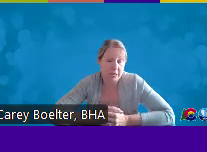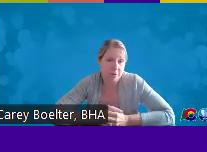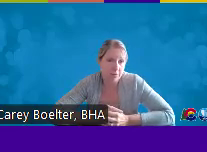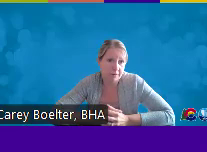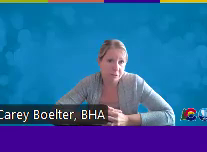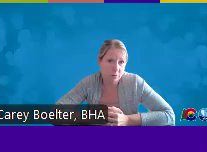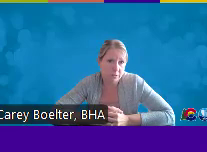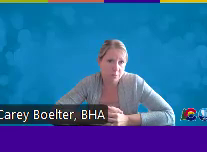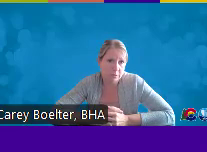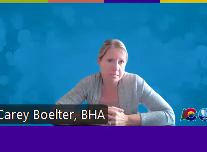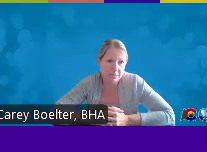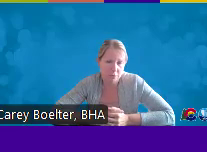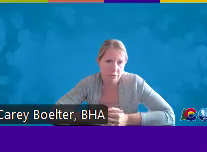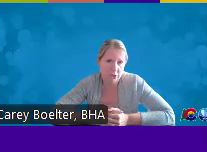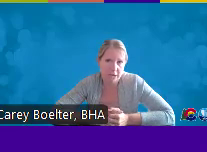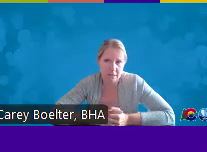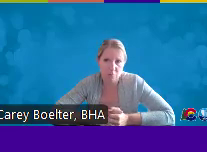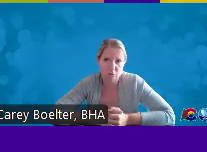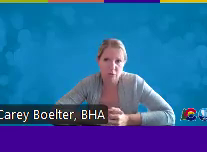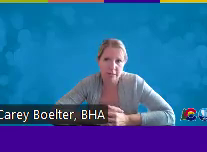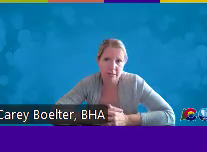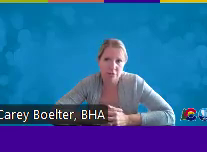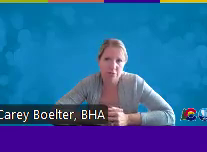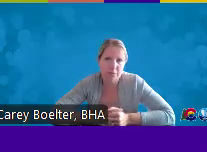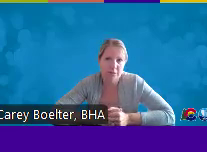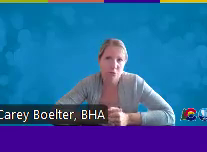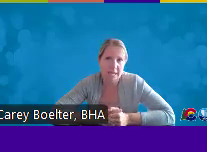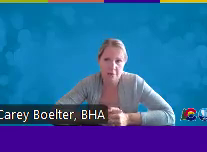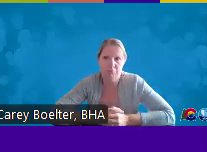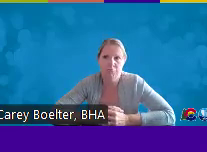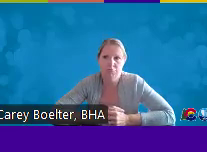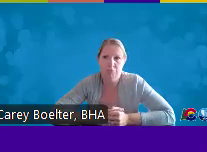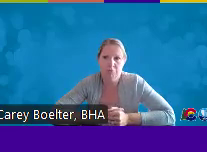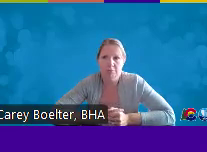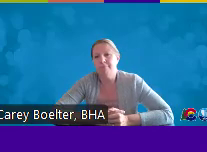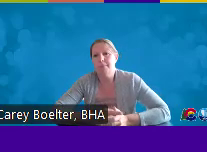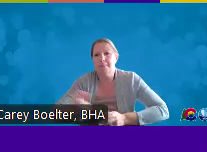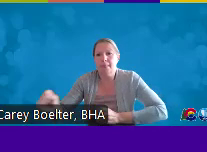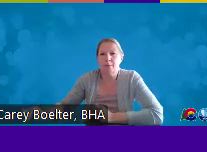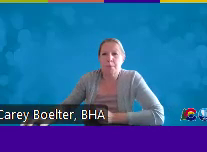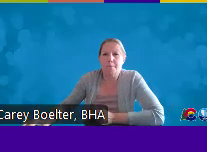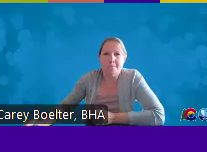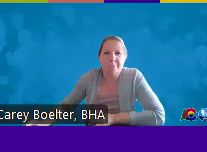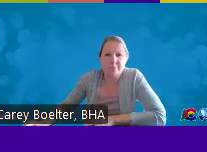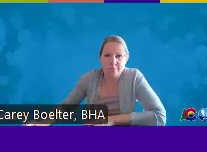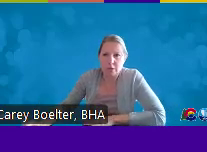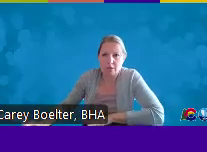or any of the previous ones, please include in chat and we will try to answer as many as we can.